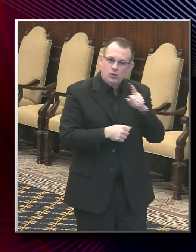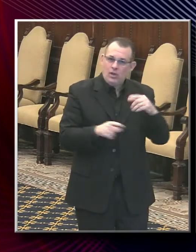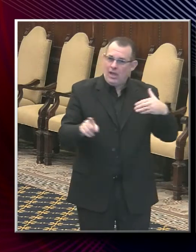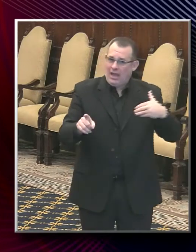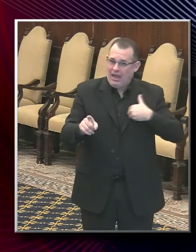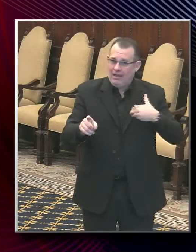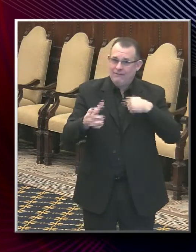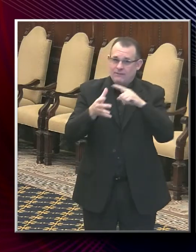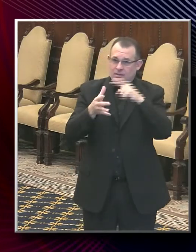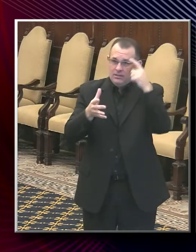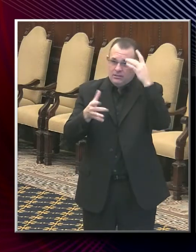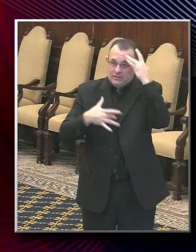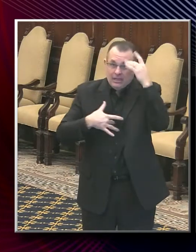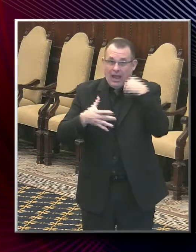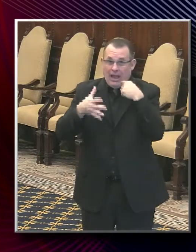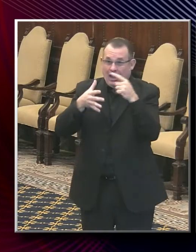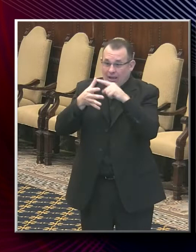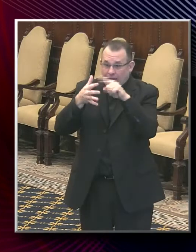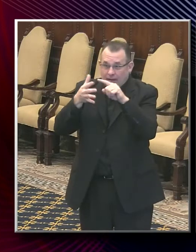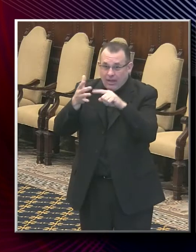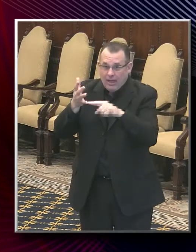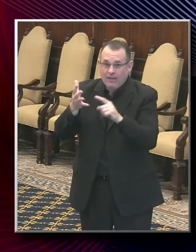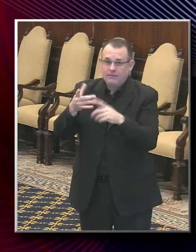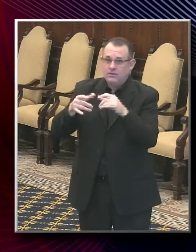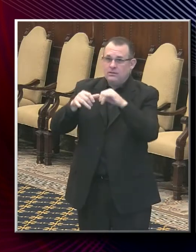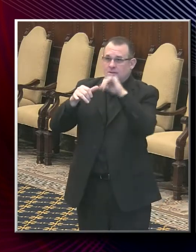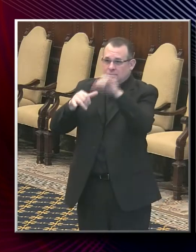it cycle up as it did last time.